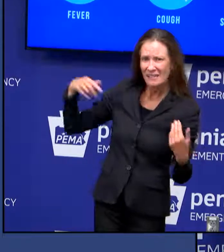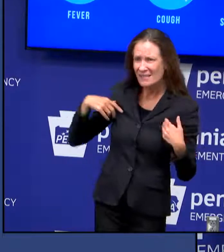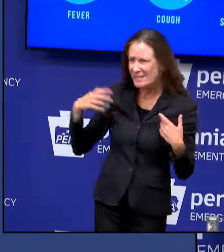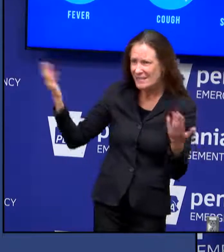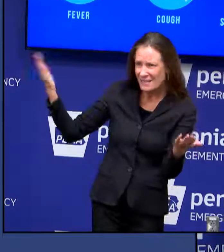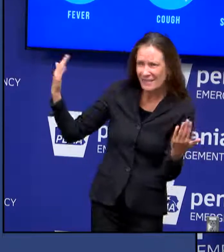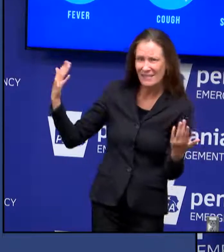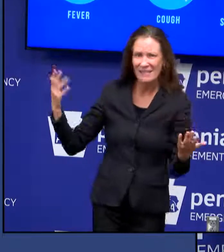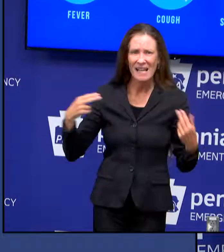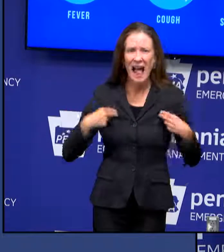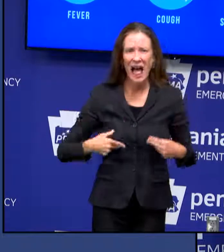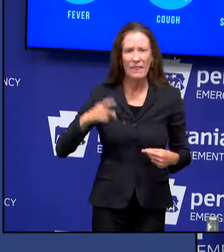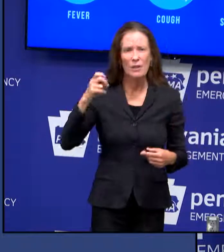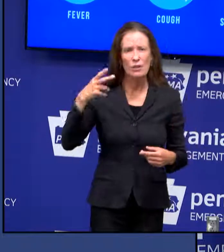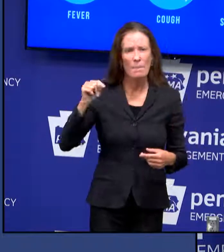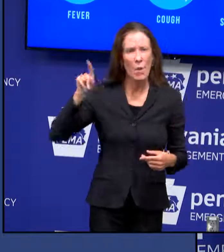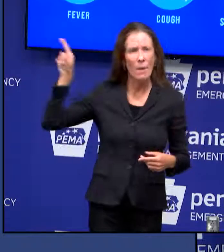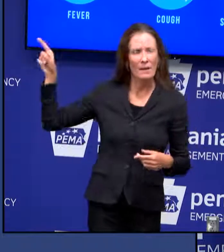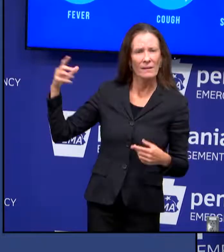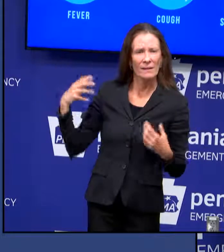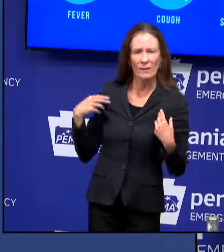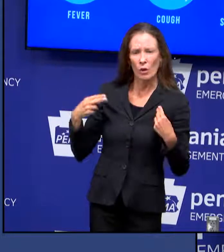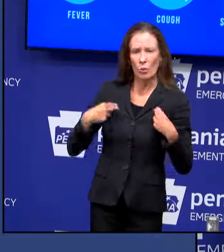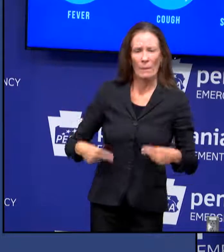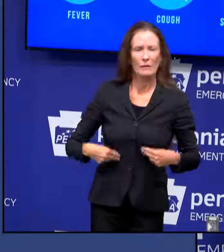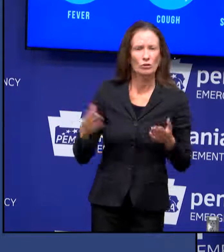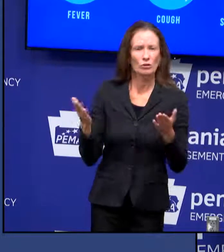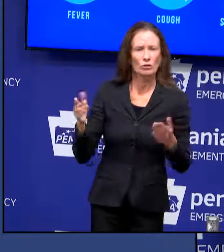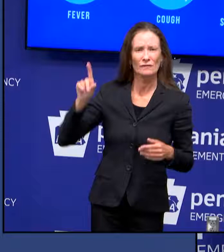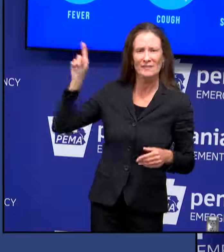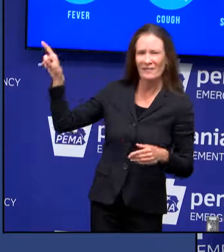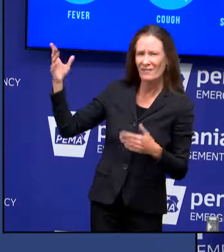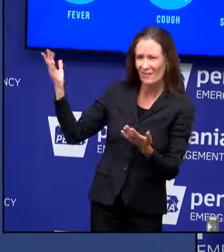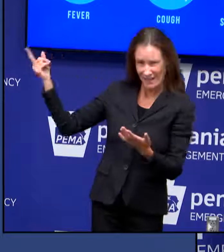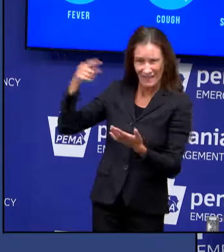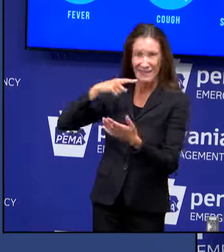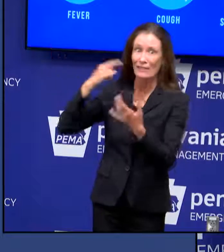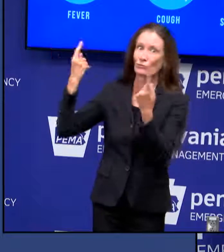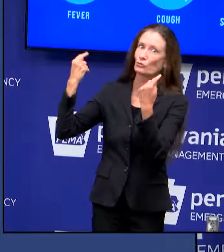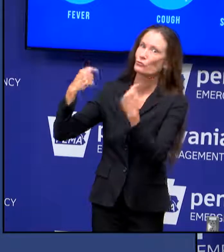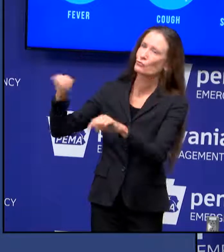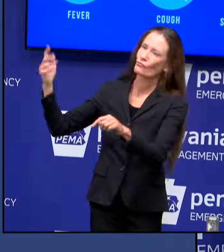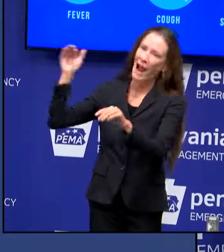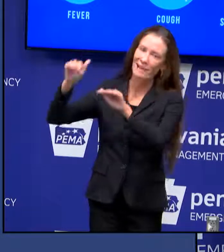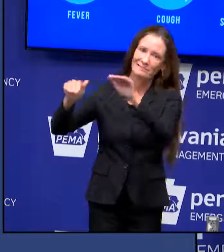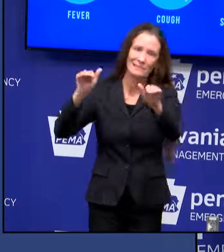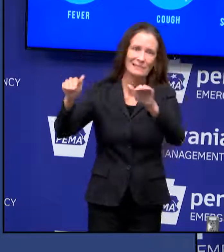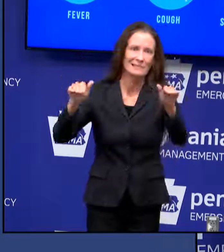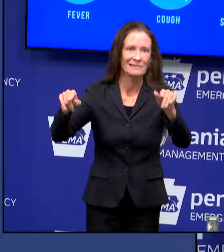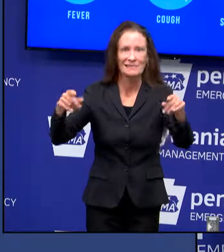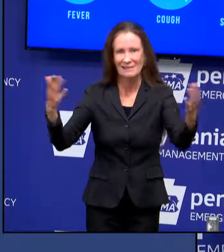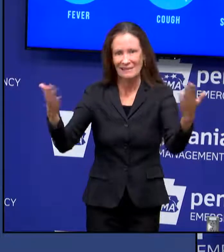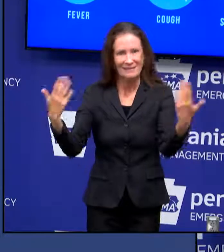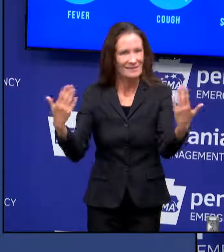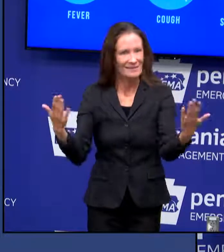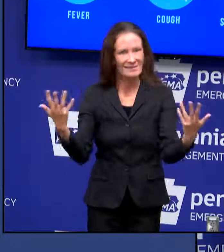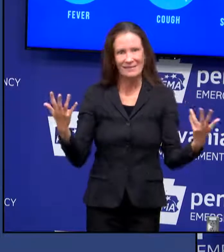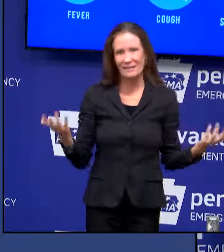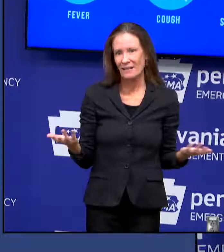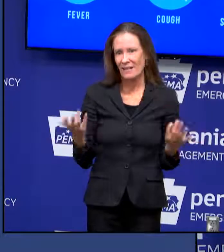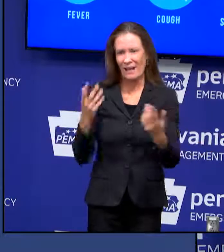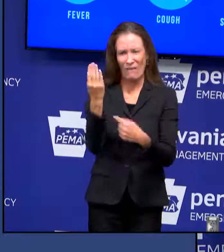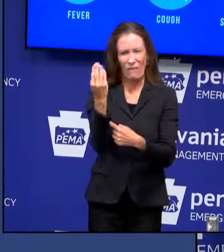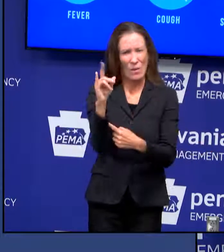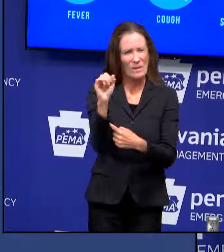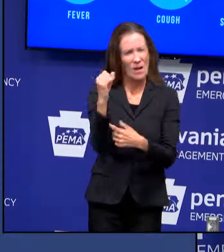and Human Services is they're working with Quest and LabCorp and their capacity to decrease that wait time. And so we will be continuing to